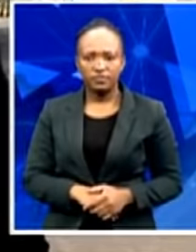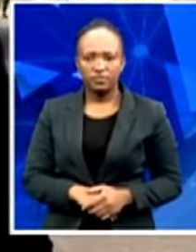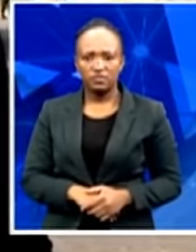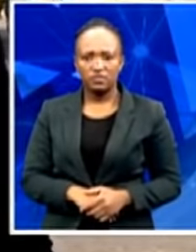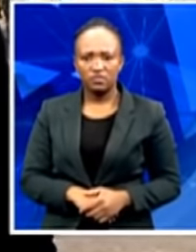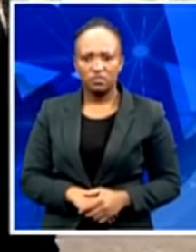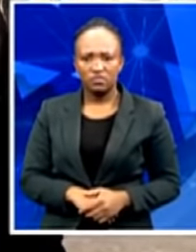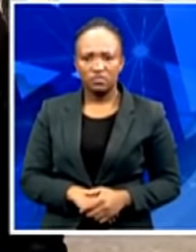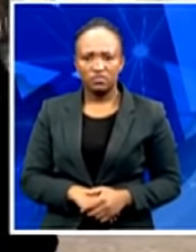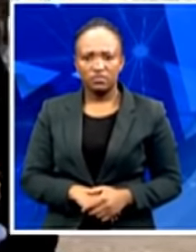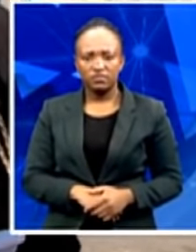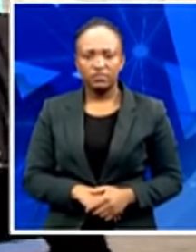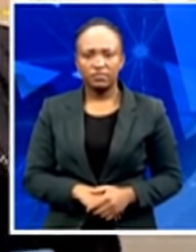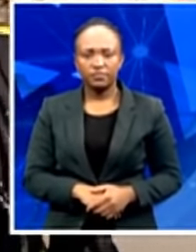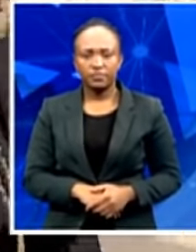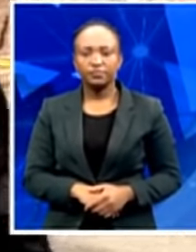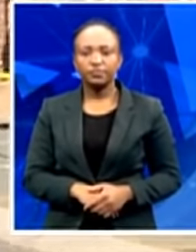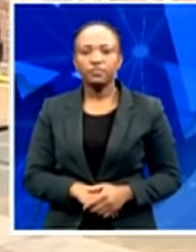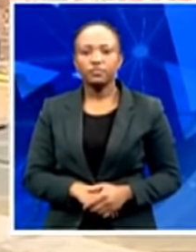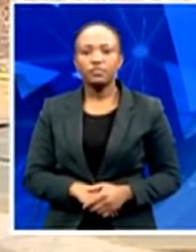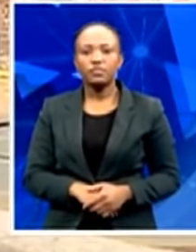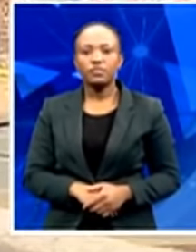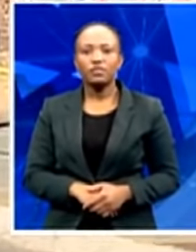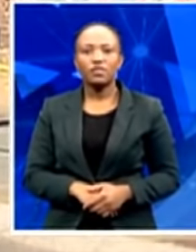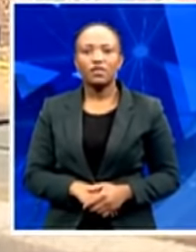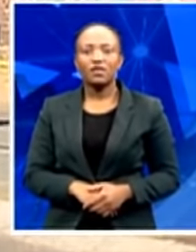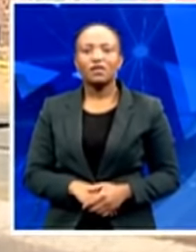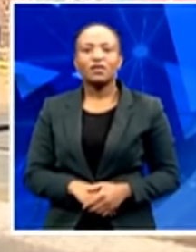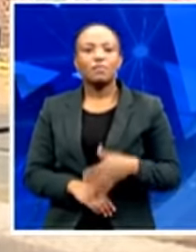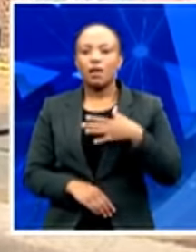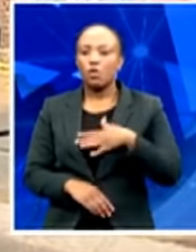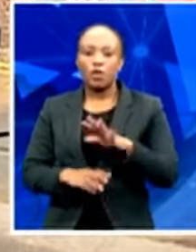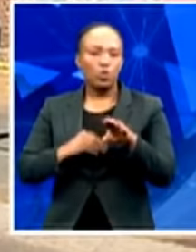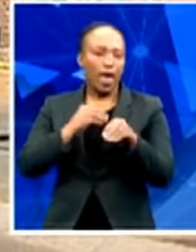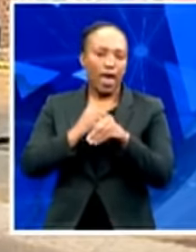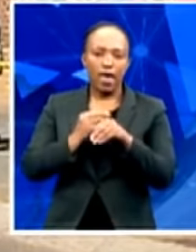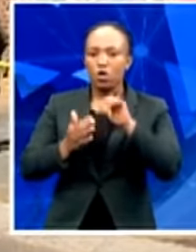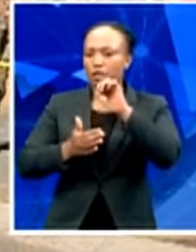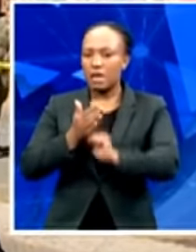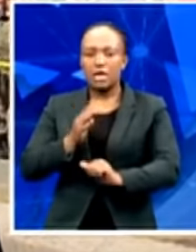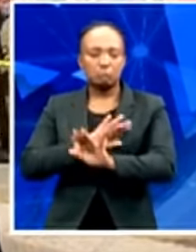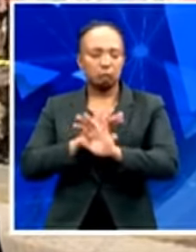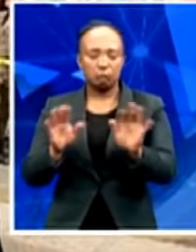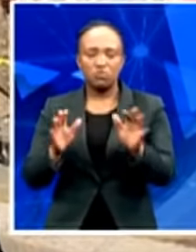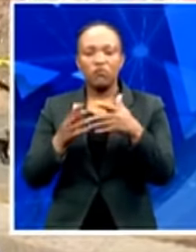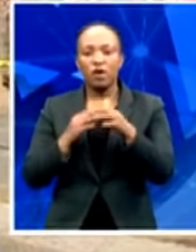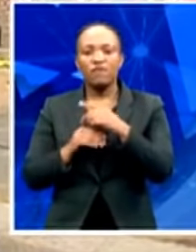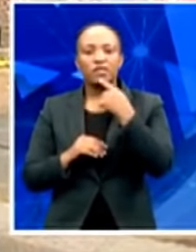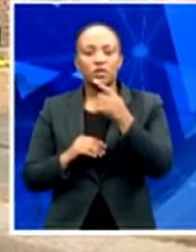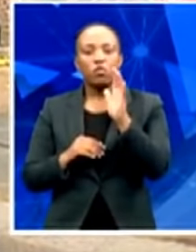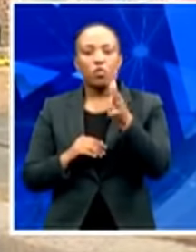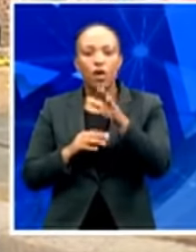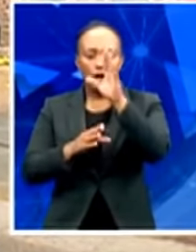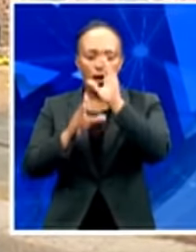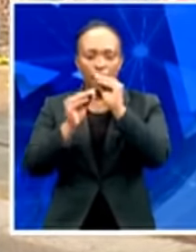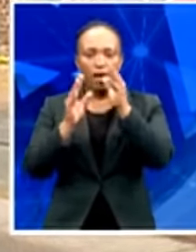EFF. I neither want to add or subtract to what he said, but what I can tell you is that we will be speaking to the learner who was manhandled by that security